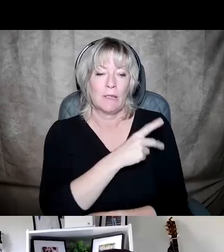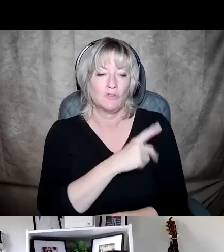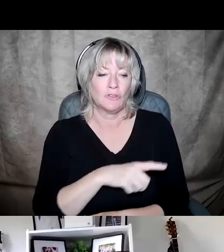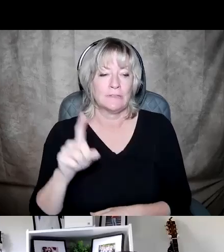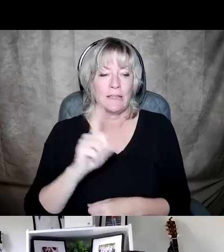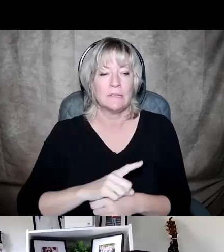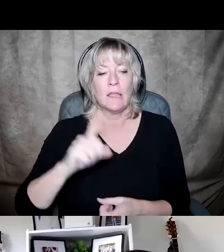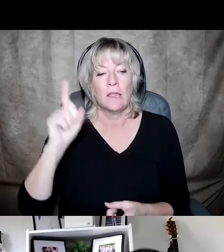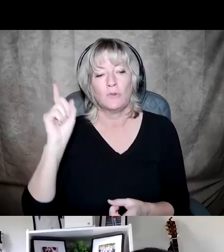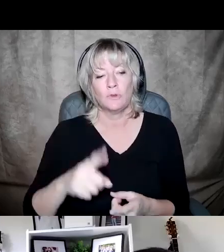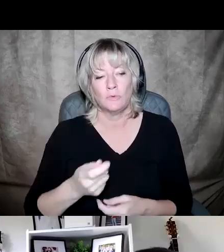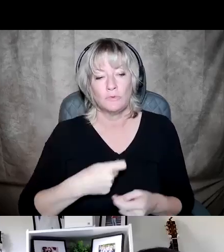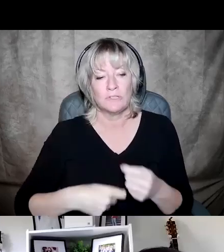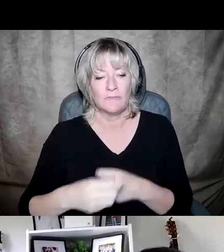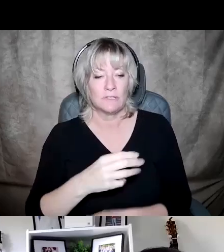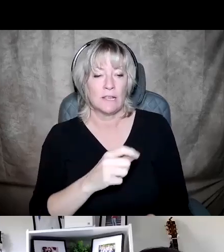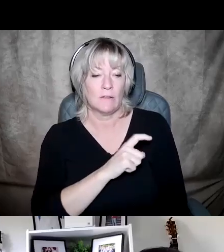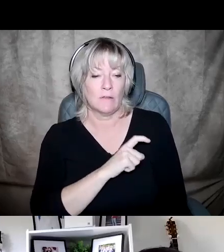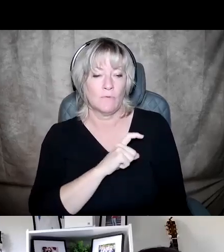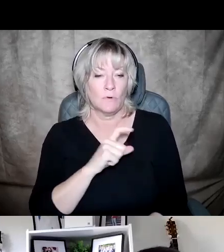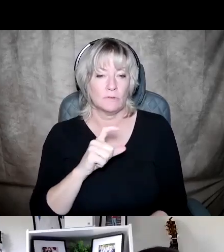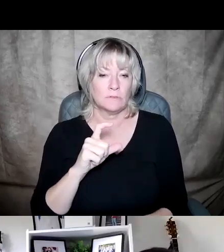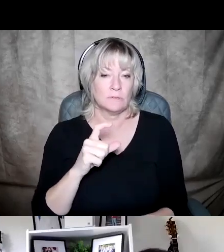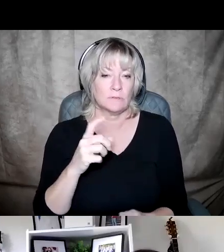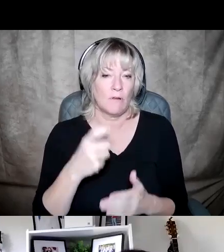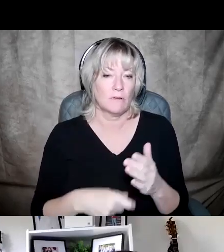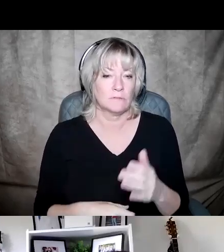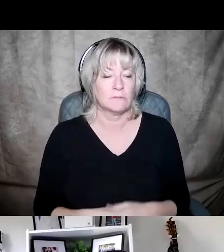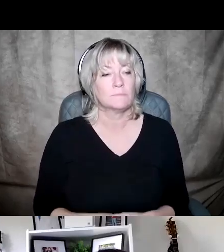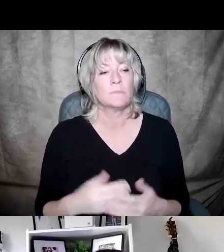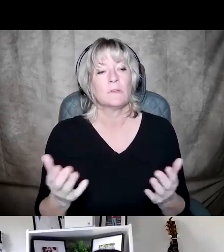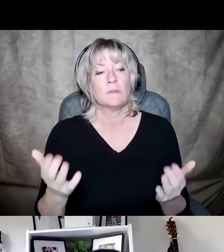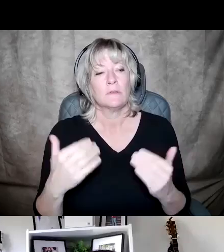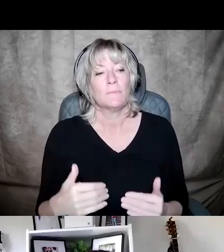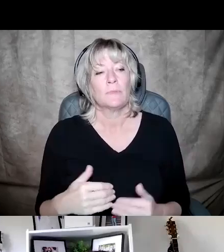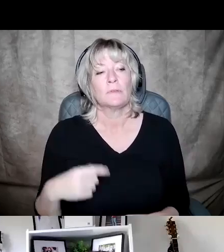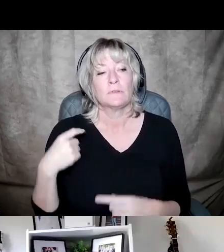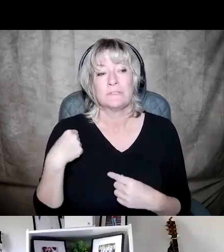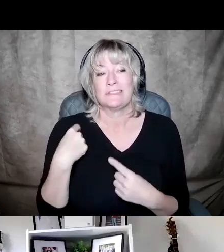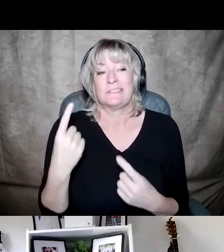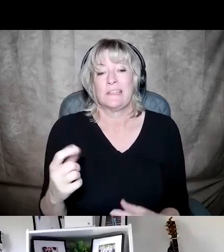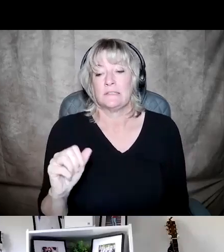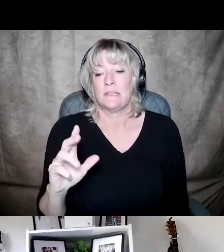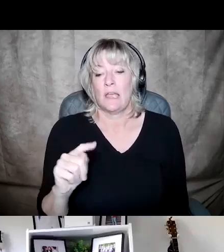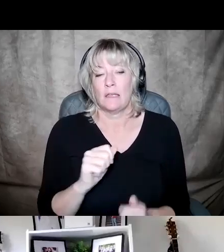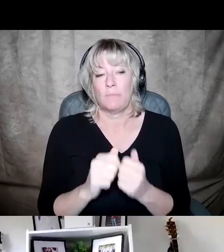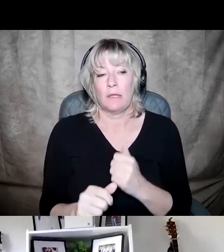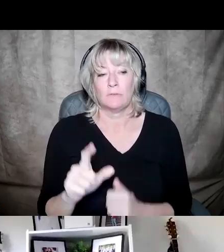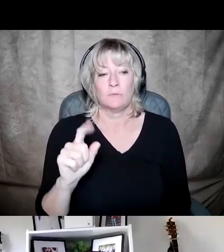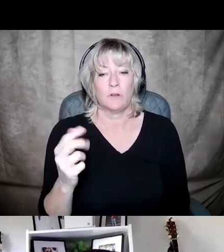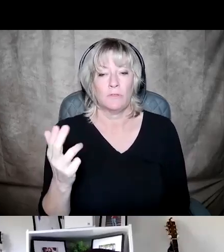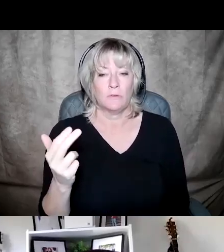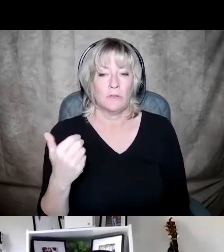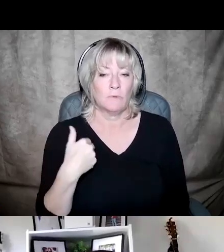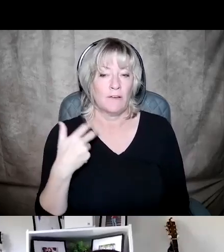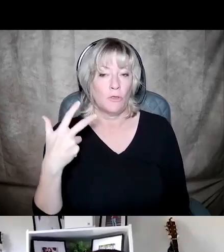law enforcement expenditure. Next slide. Okay, so since the Act passed in 2013, there has been 3